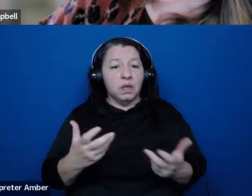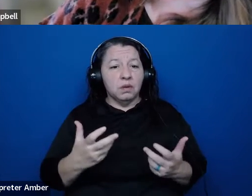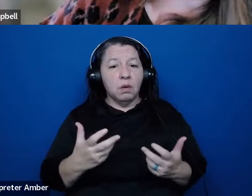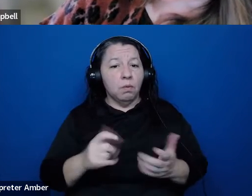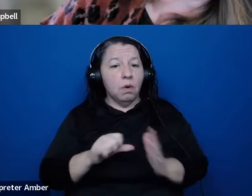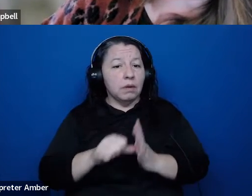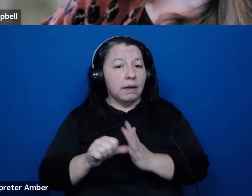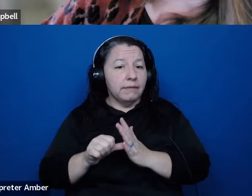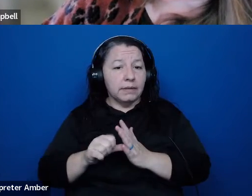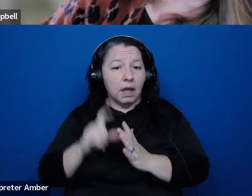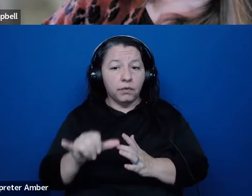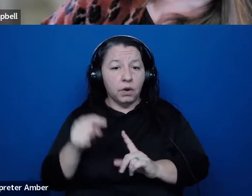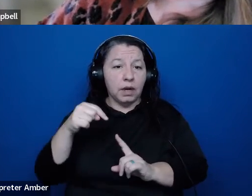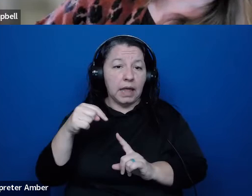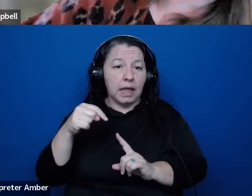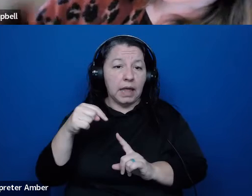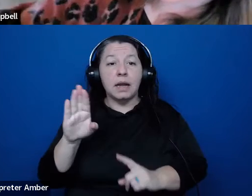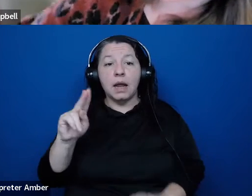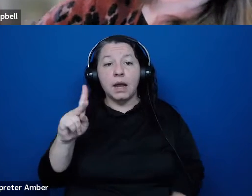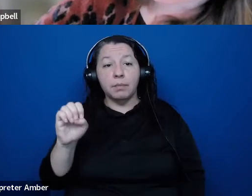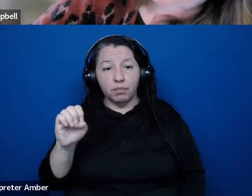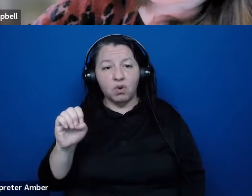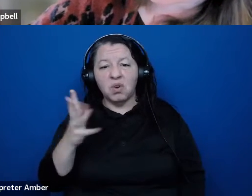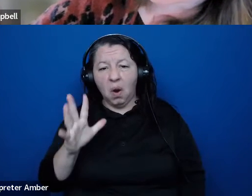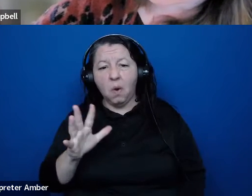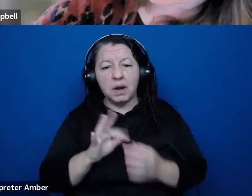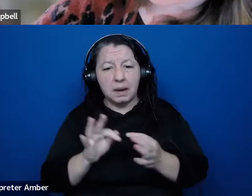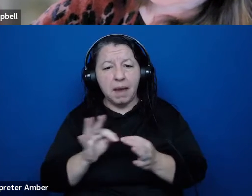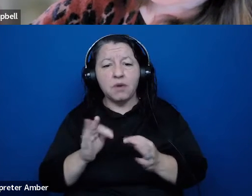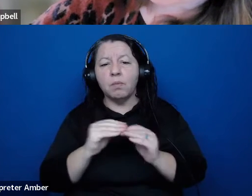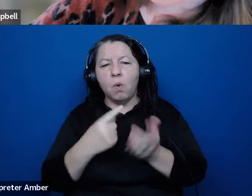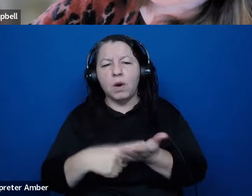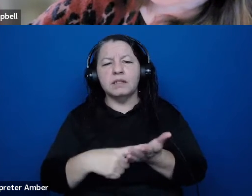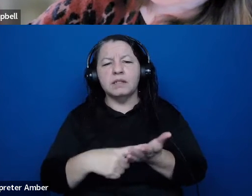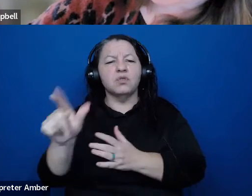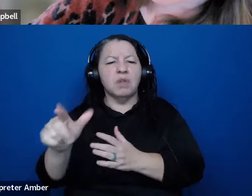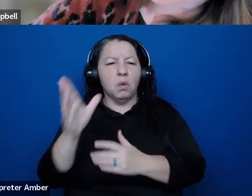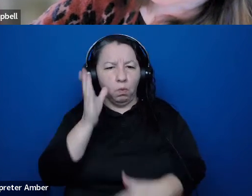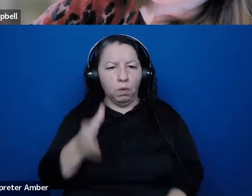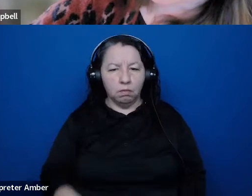on that. And as Brooke noted, there'll be more discussions on that later as well.